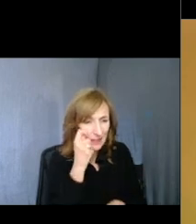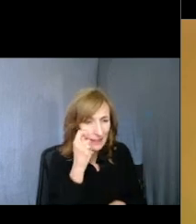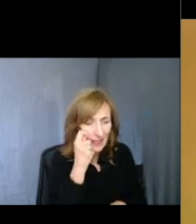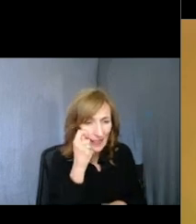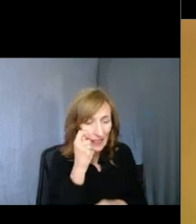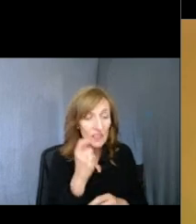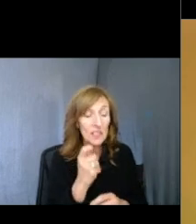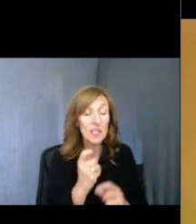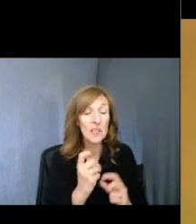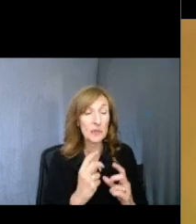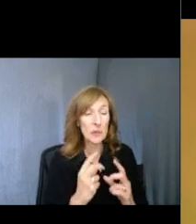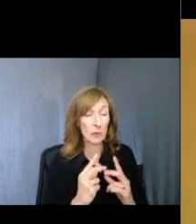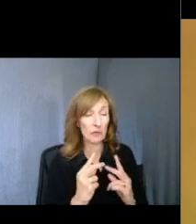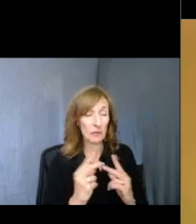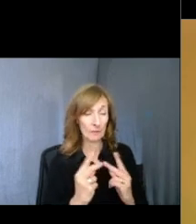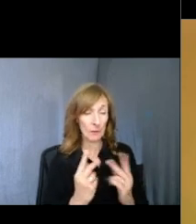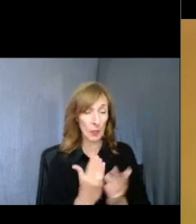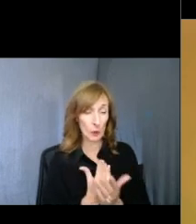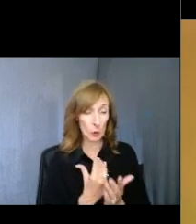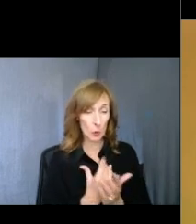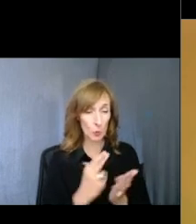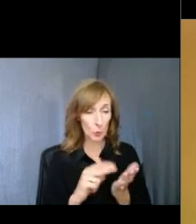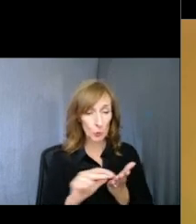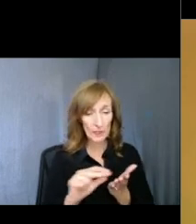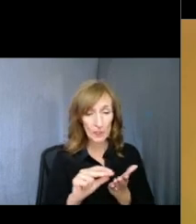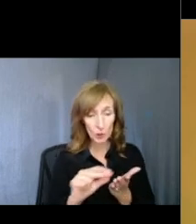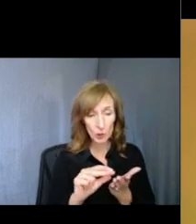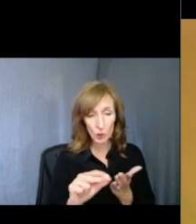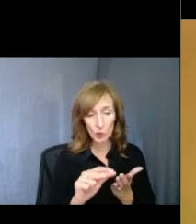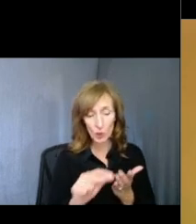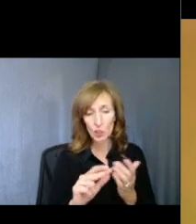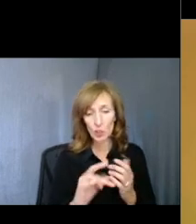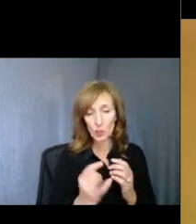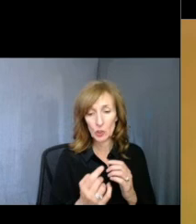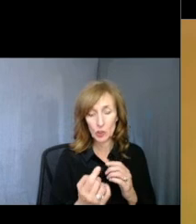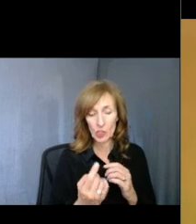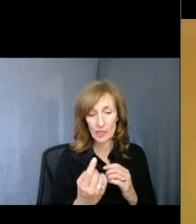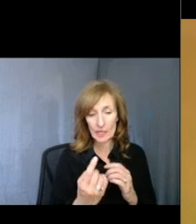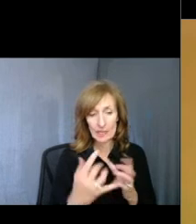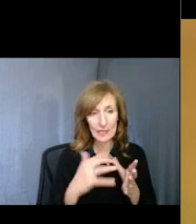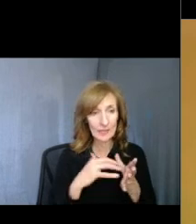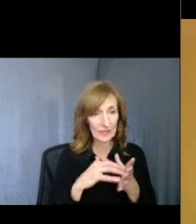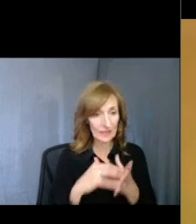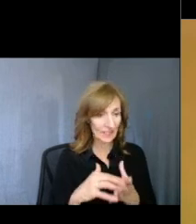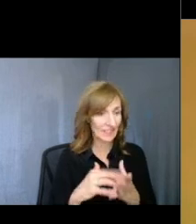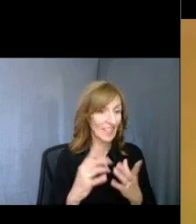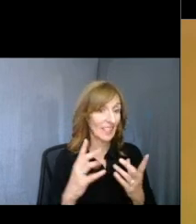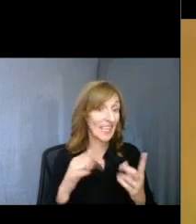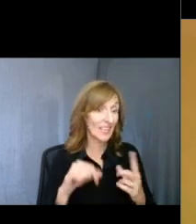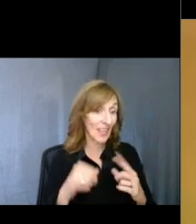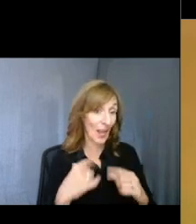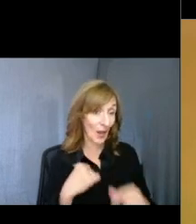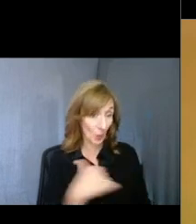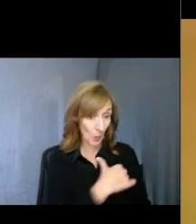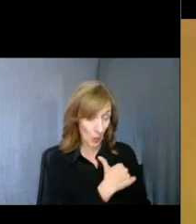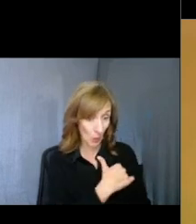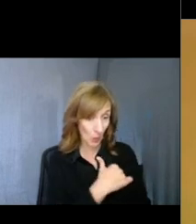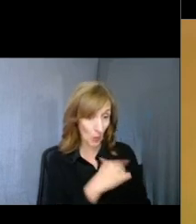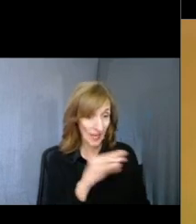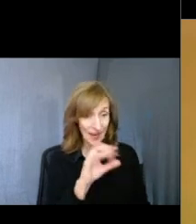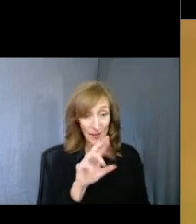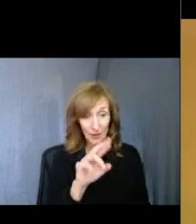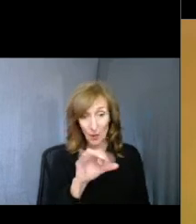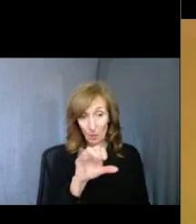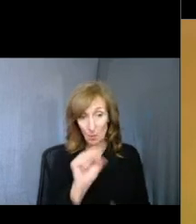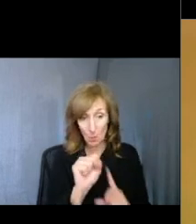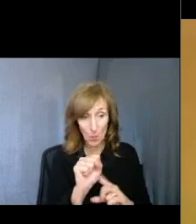work in the last couple of years, one which is, I'm happy to say, was a study that the foundation here funded, was looking at ulcerations